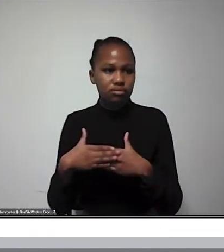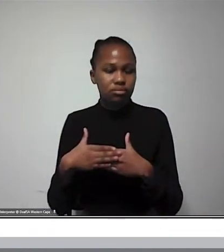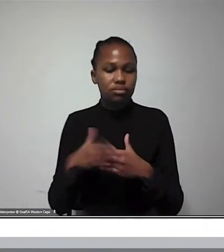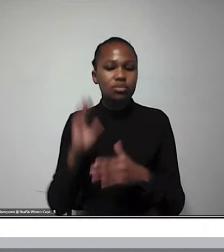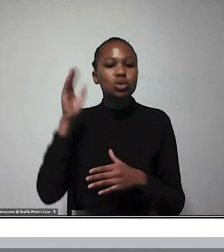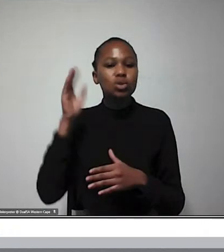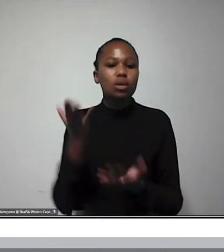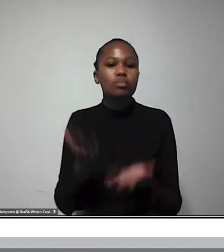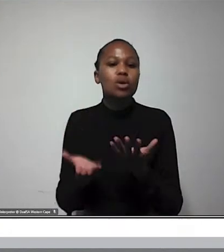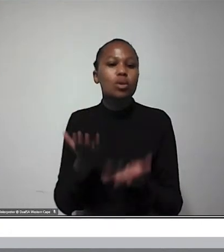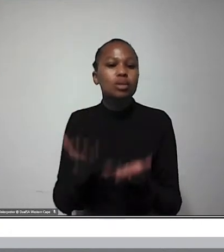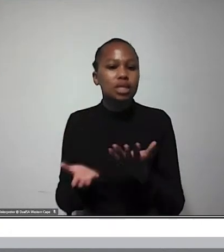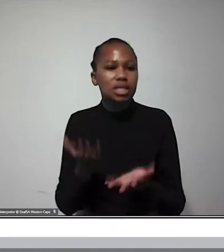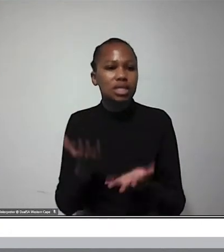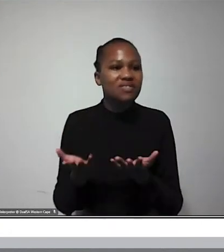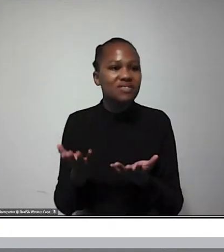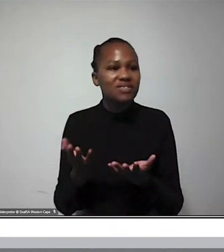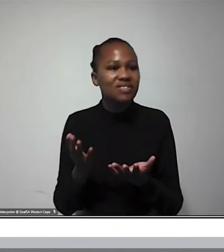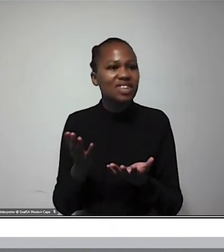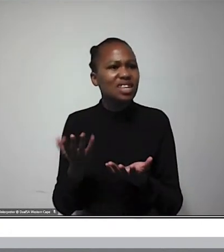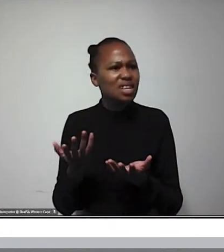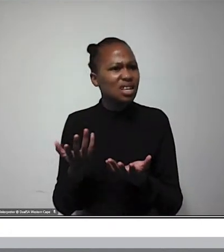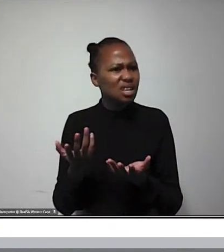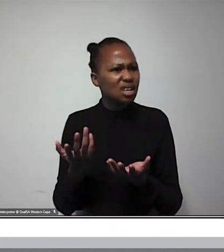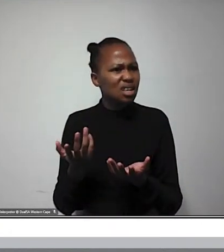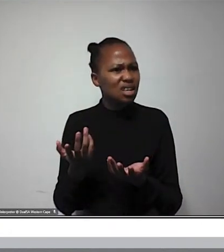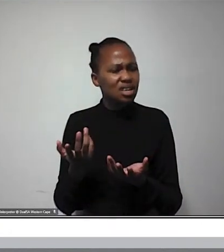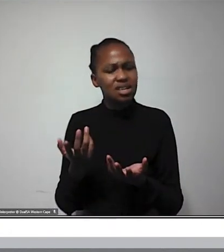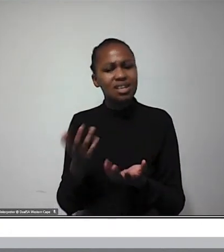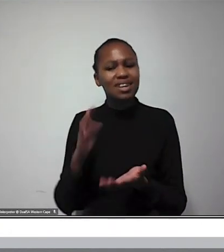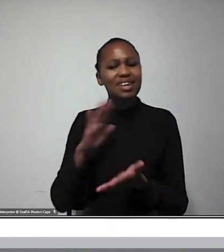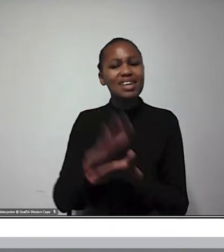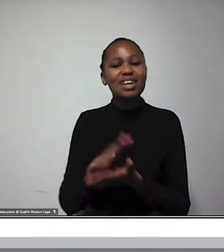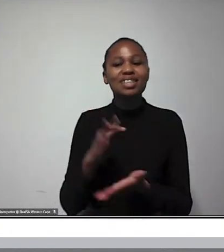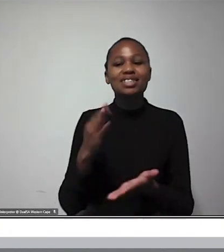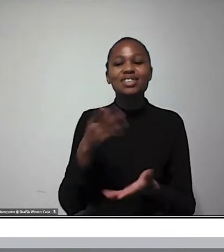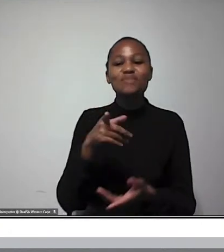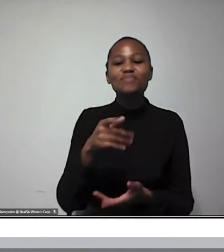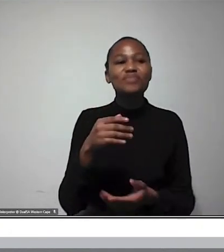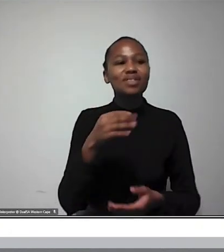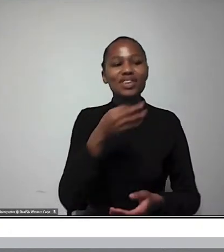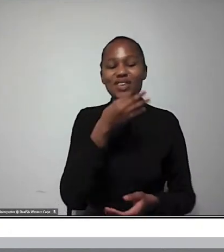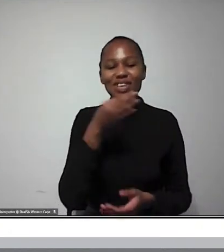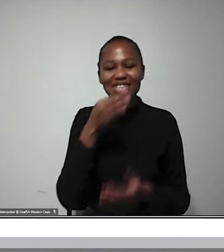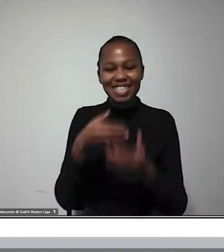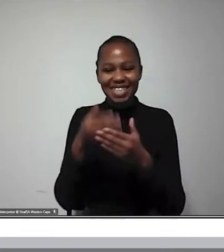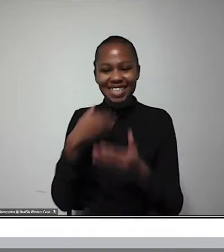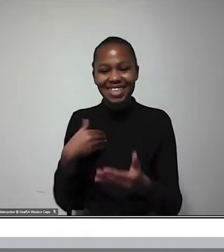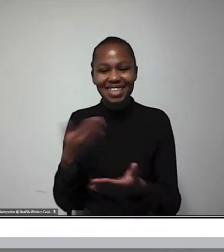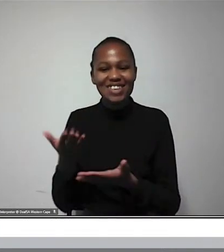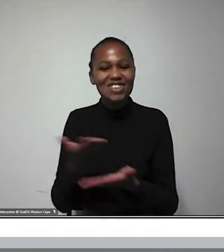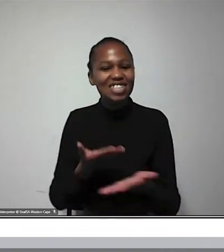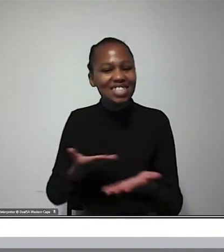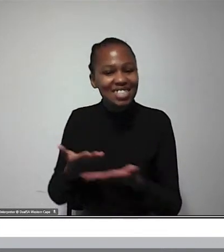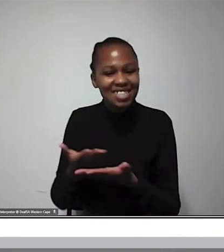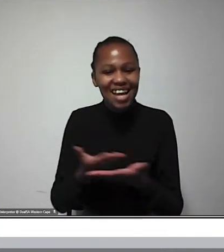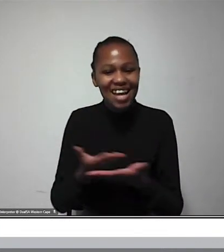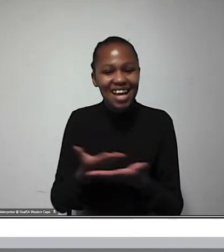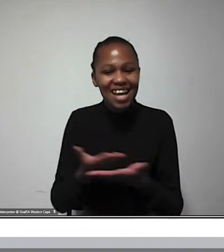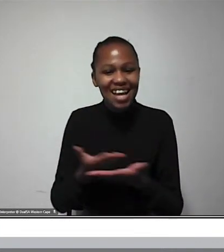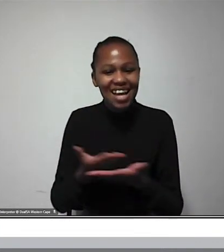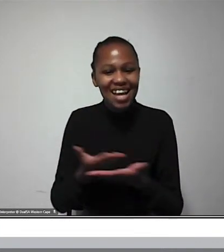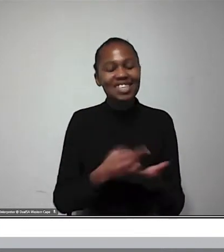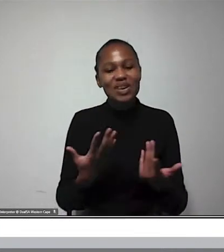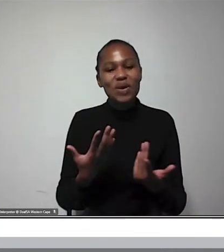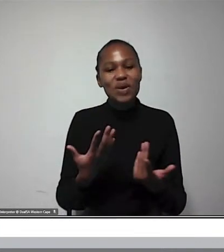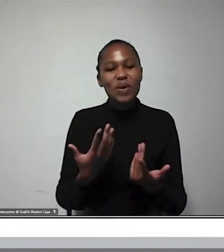competitive. And as was said, you know, we do look for discounts. So it may